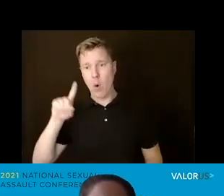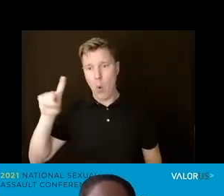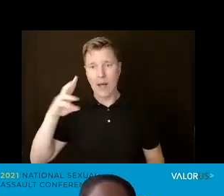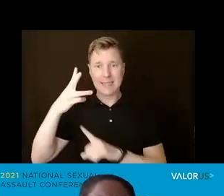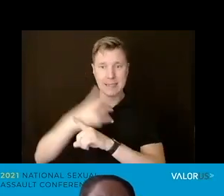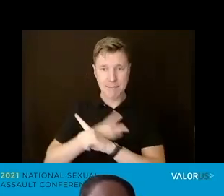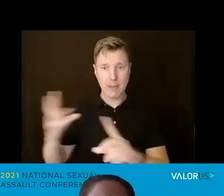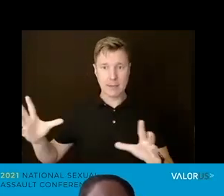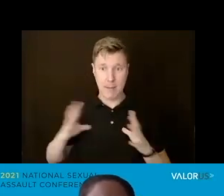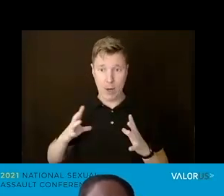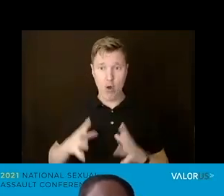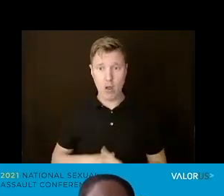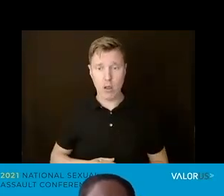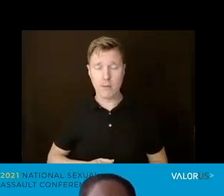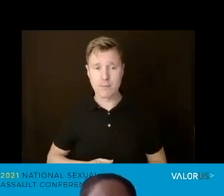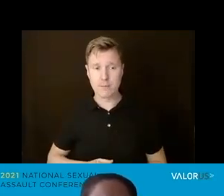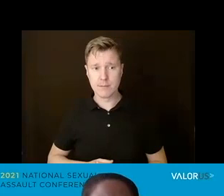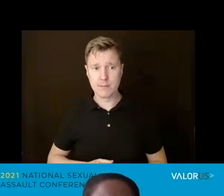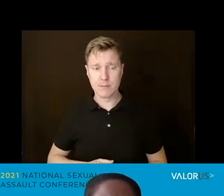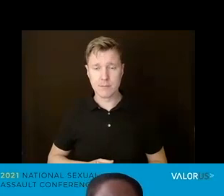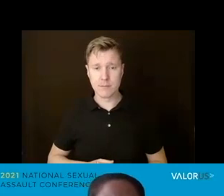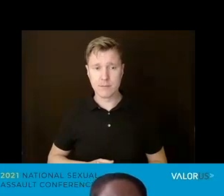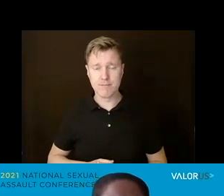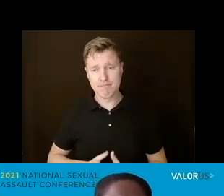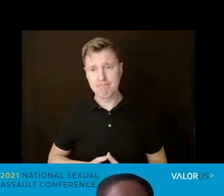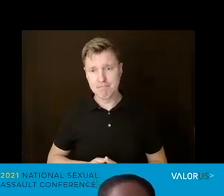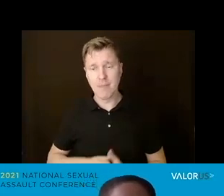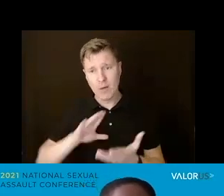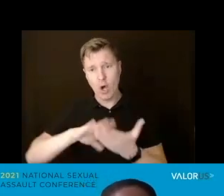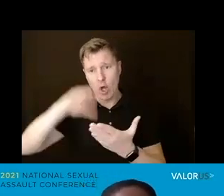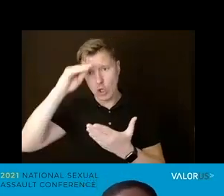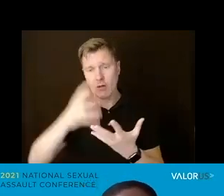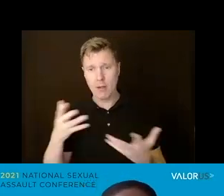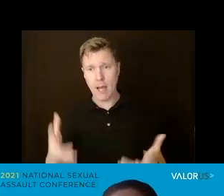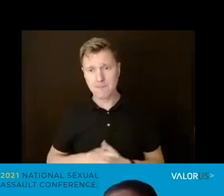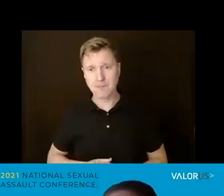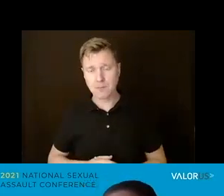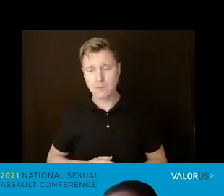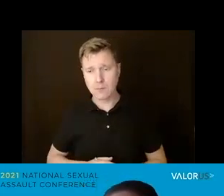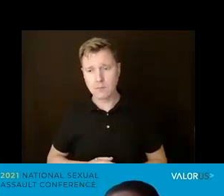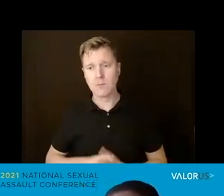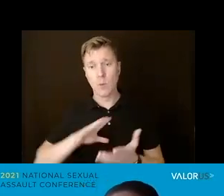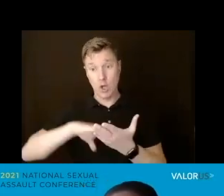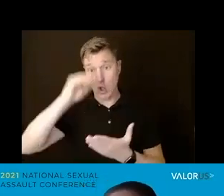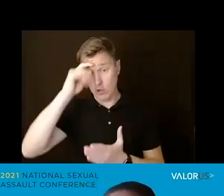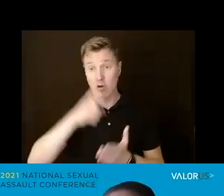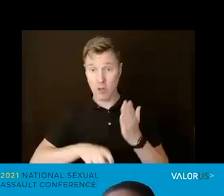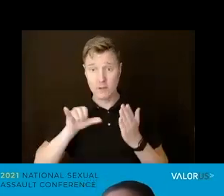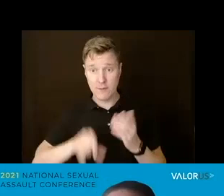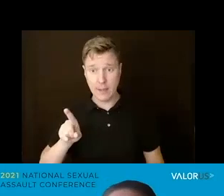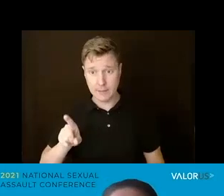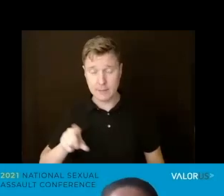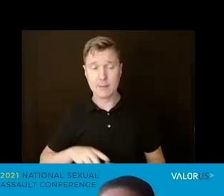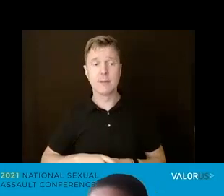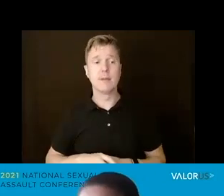sabbatical. But, I think all of us learned a lot in that time. One, we learned the cost of it. We